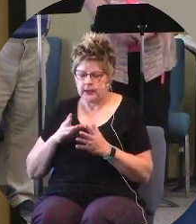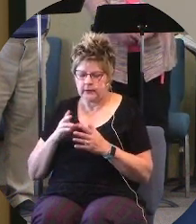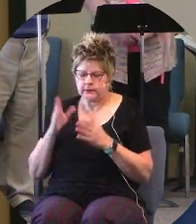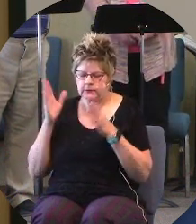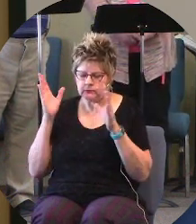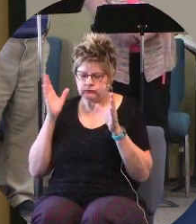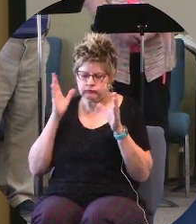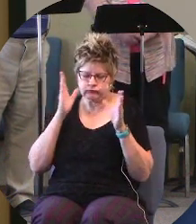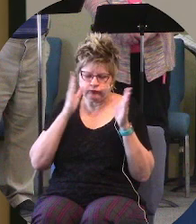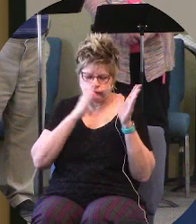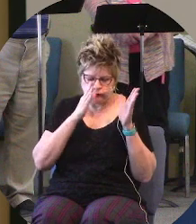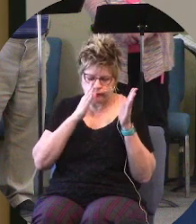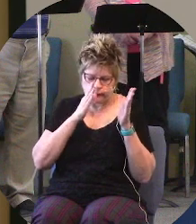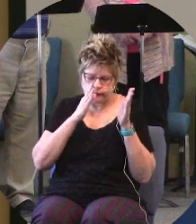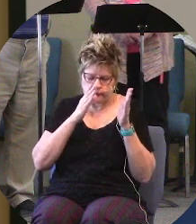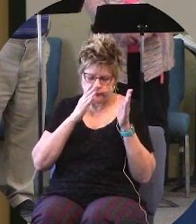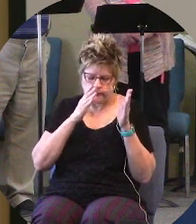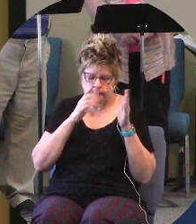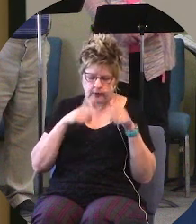ears to you.